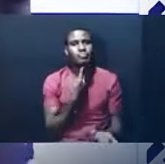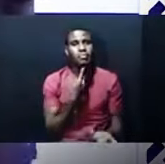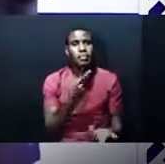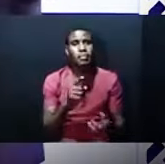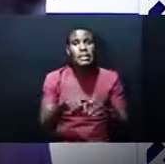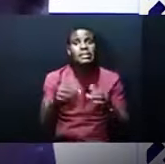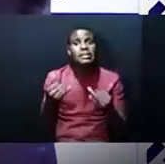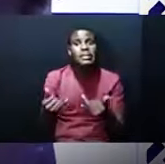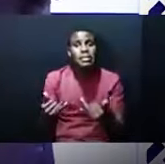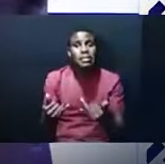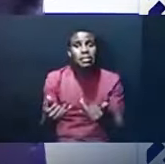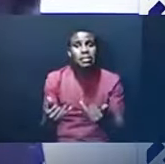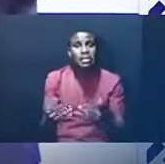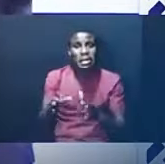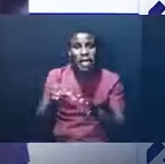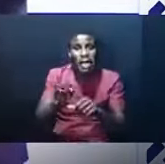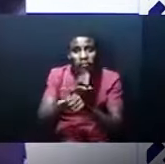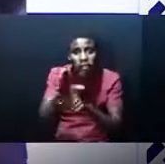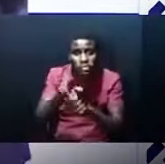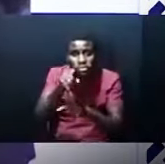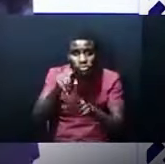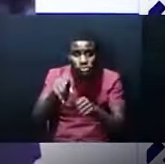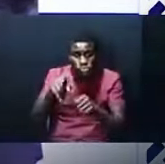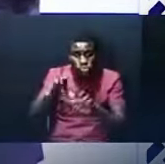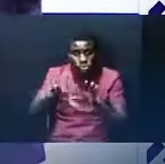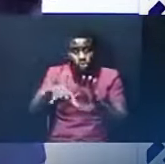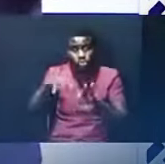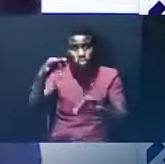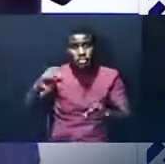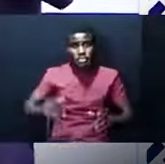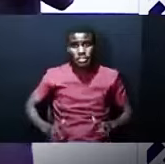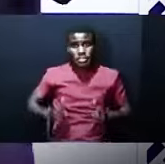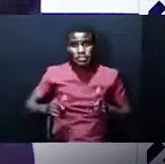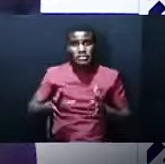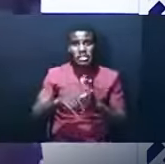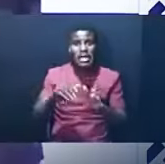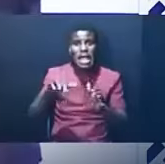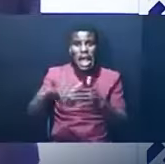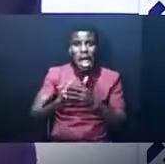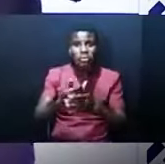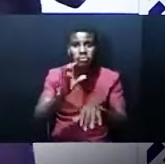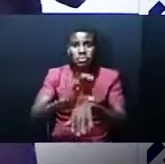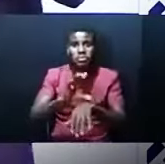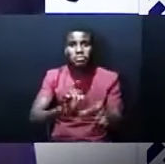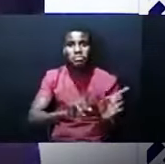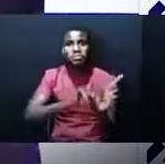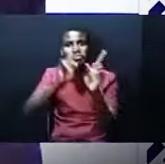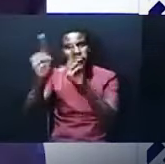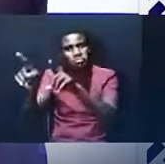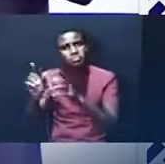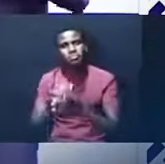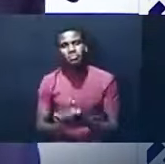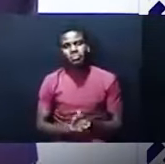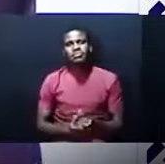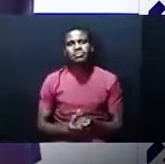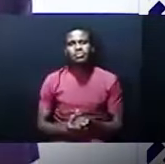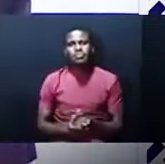But now it's affecting your spiritual life and your church attendance. So,